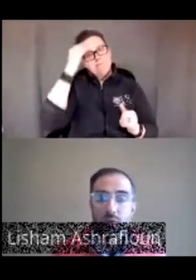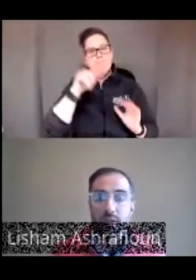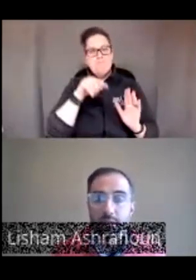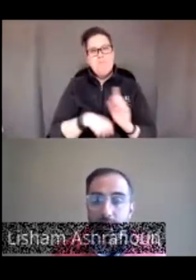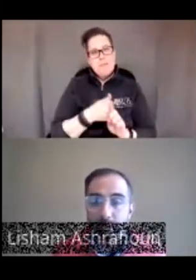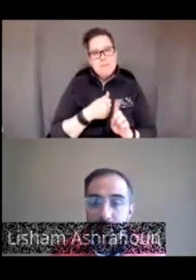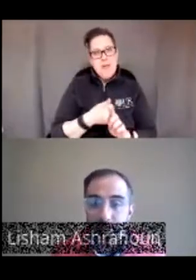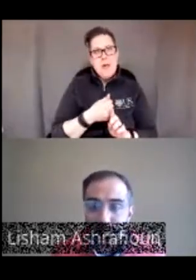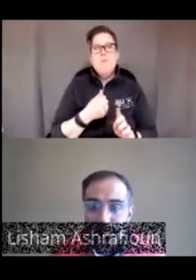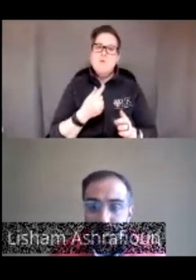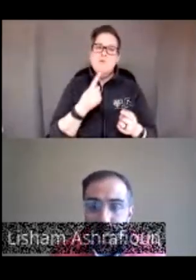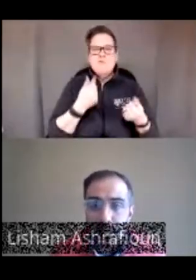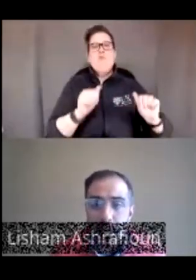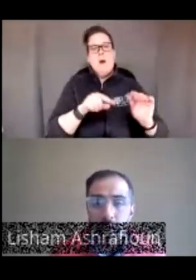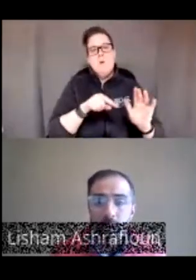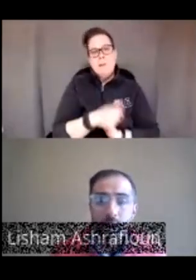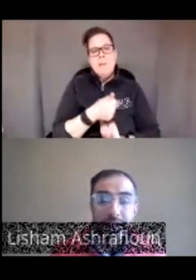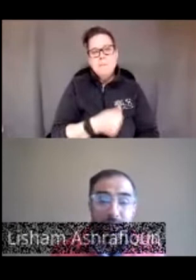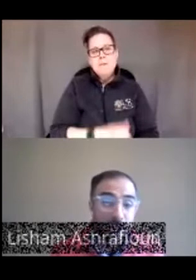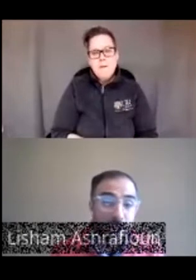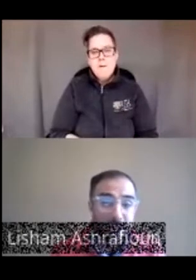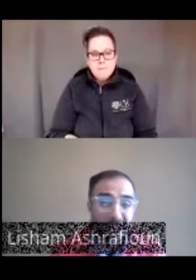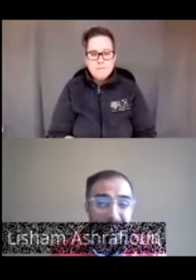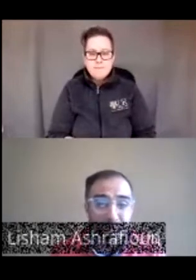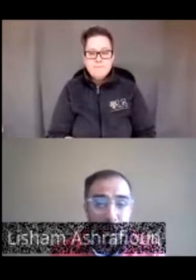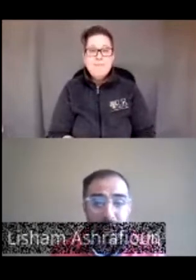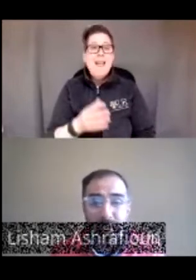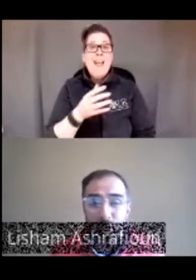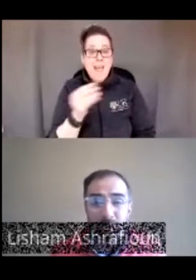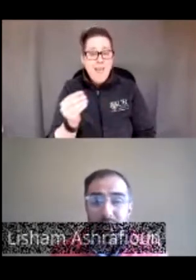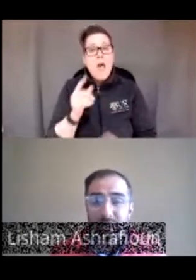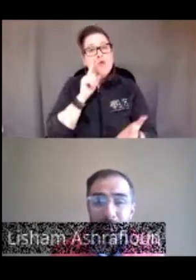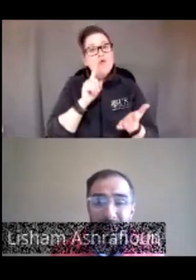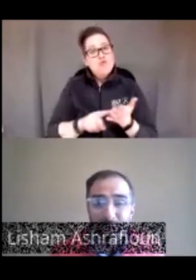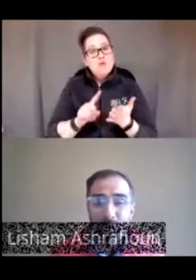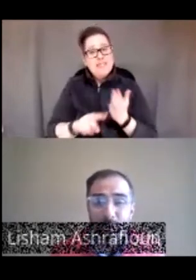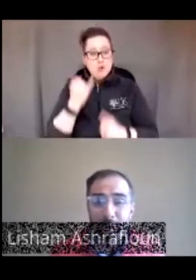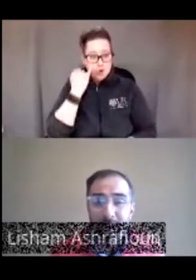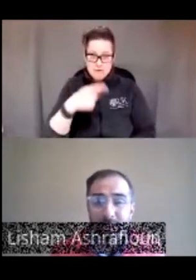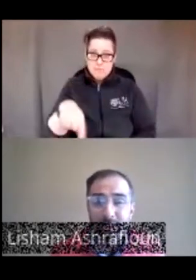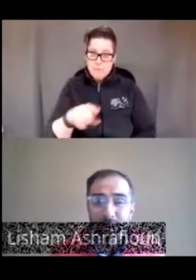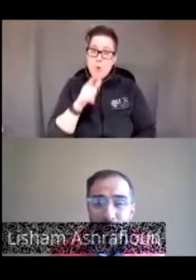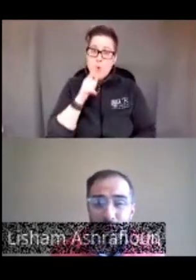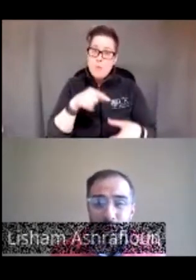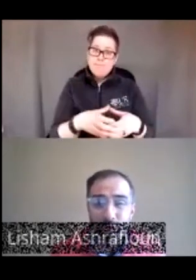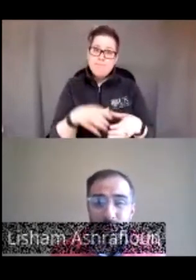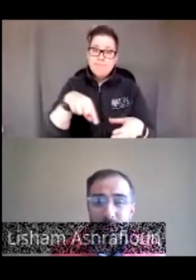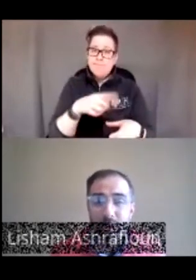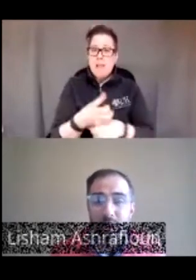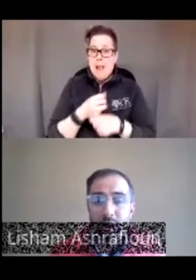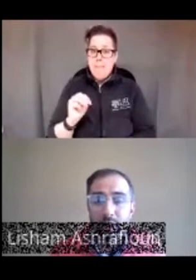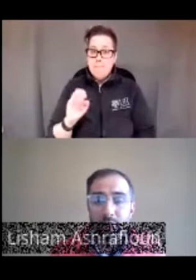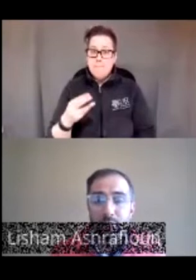than suicide attempts. In addition, studies among individuals receiving methadone for past heroin